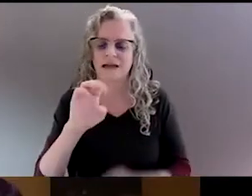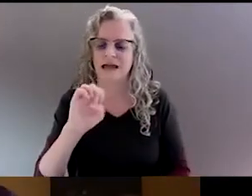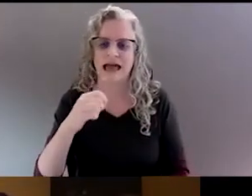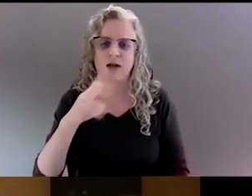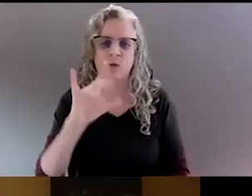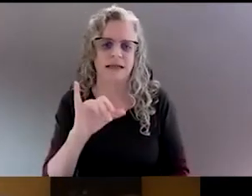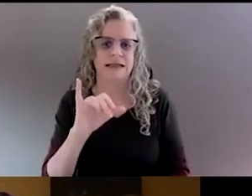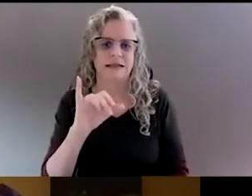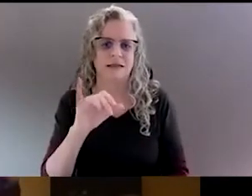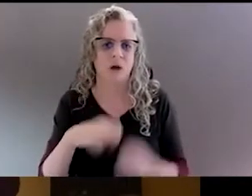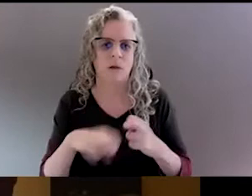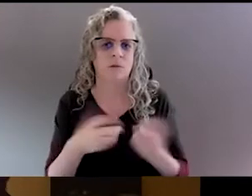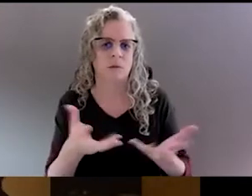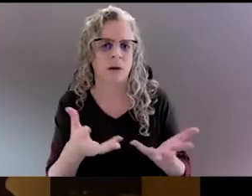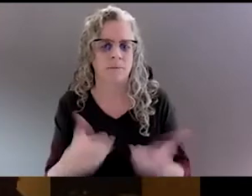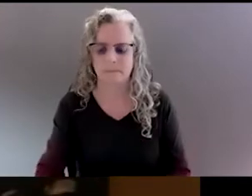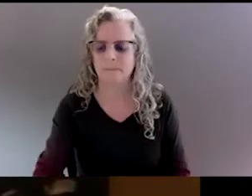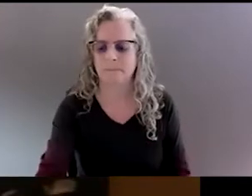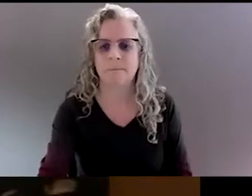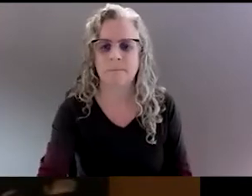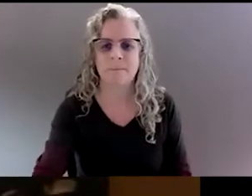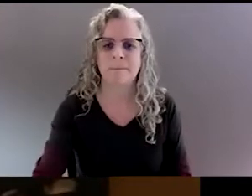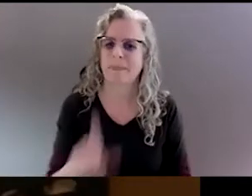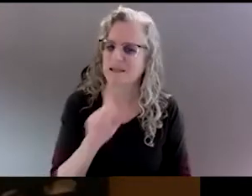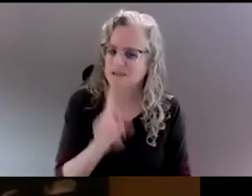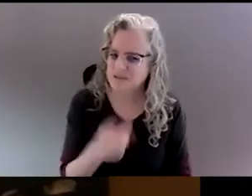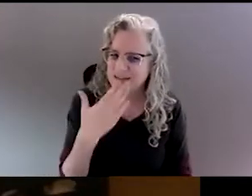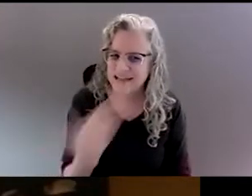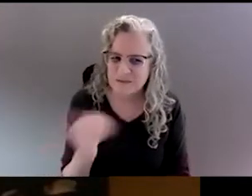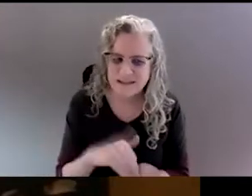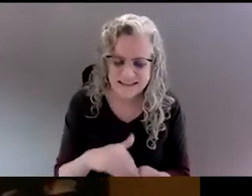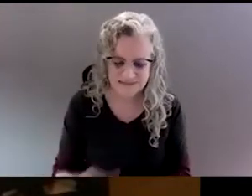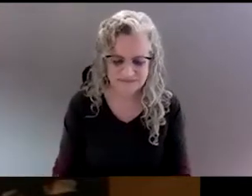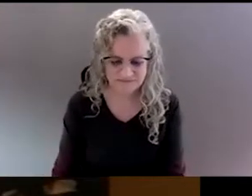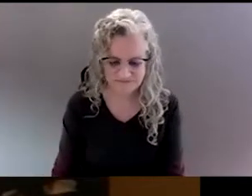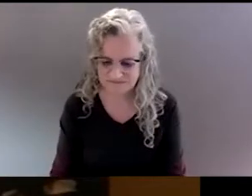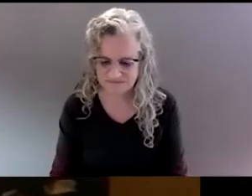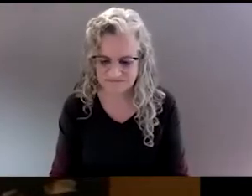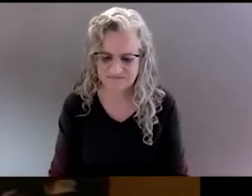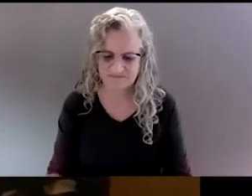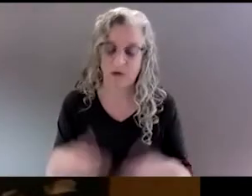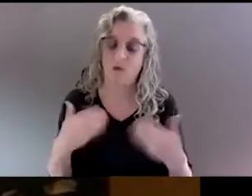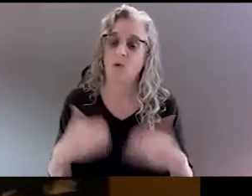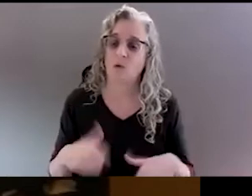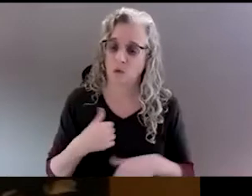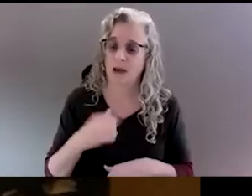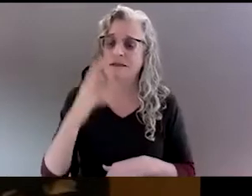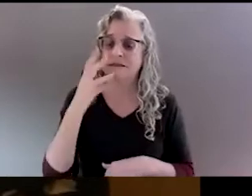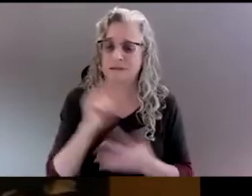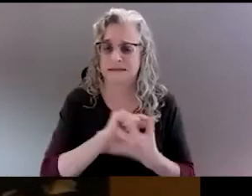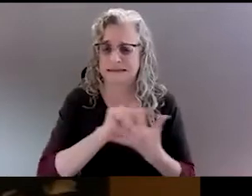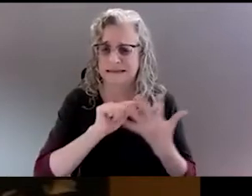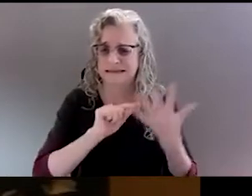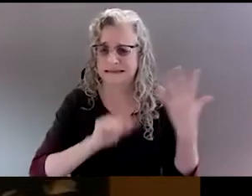Sure. Thank you again. So, wow, I've experienced a lot. So, the biggest thing that comes to mind